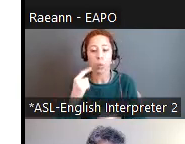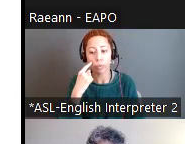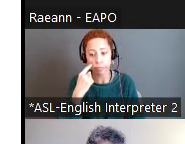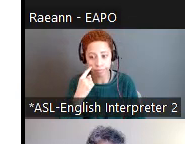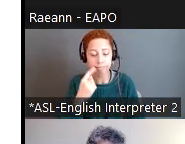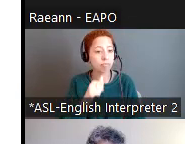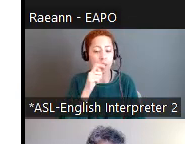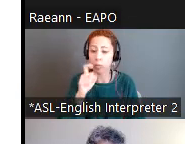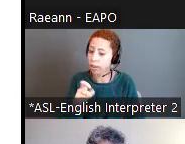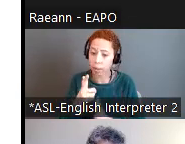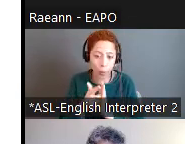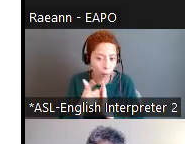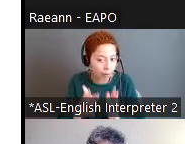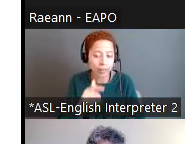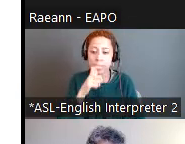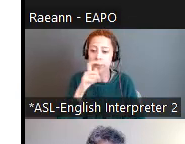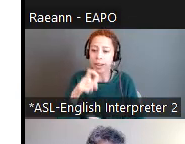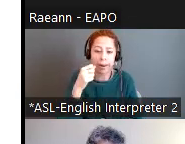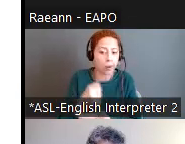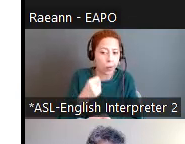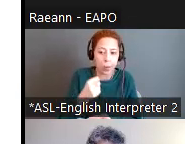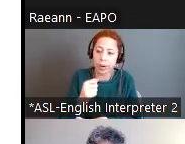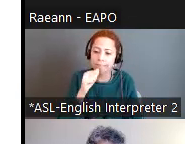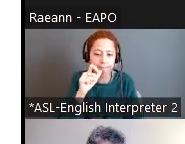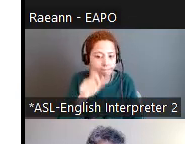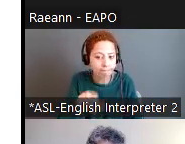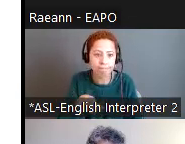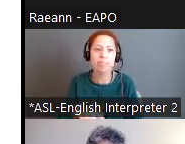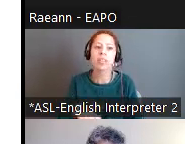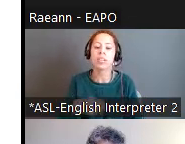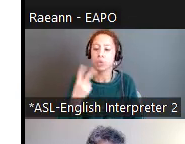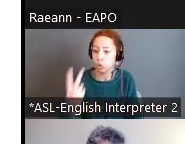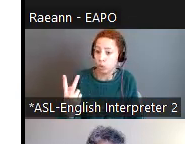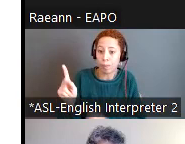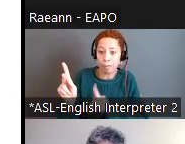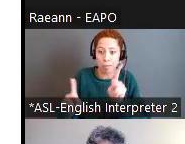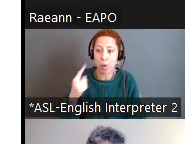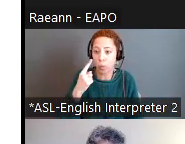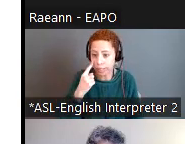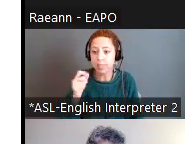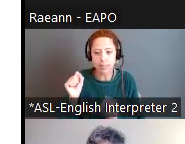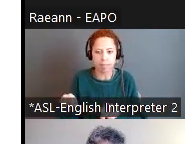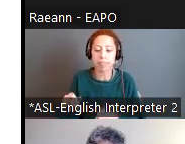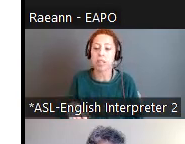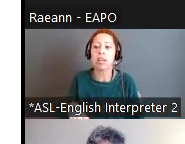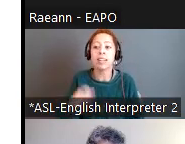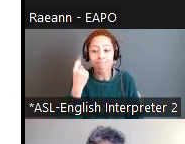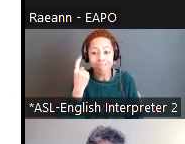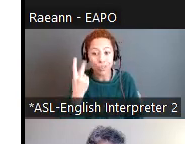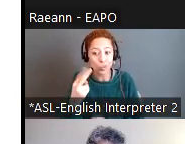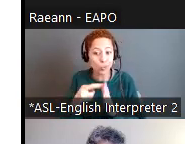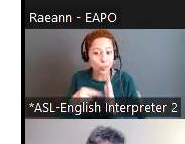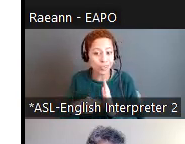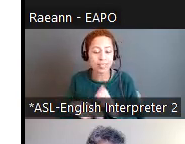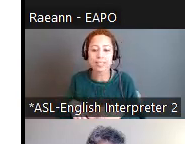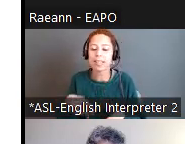to have this document witnessed. It can be any two people, but the rule of thumb is it can't be your spouse, can't be the people you've named